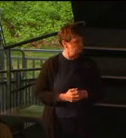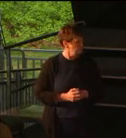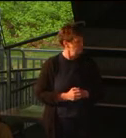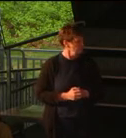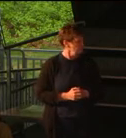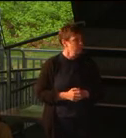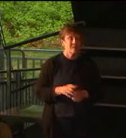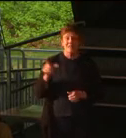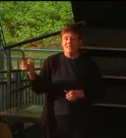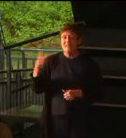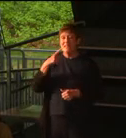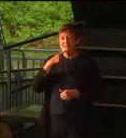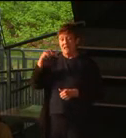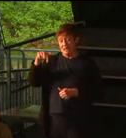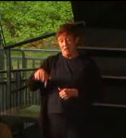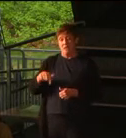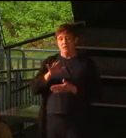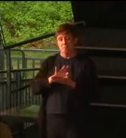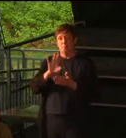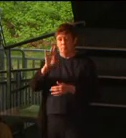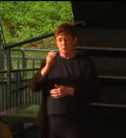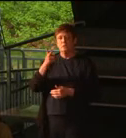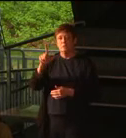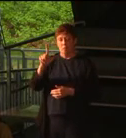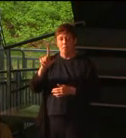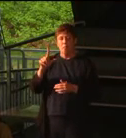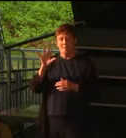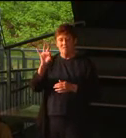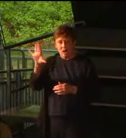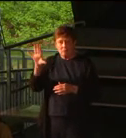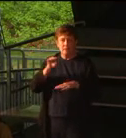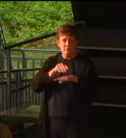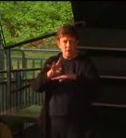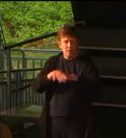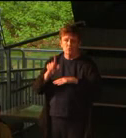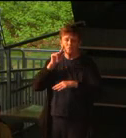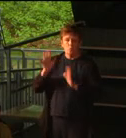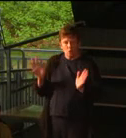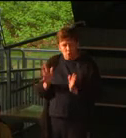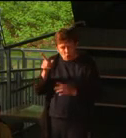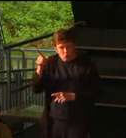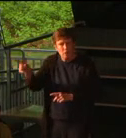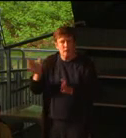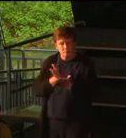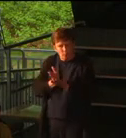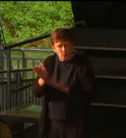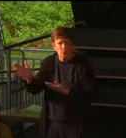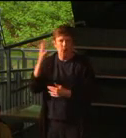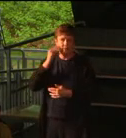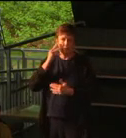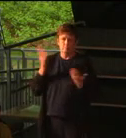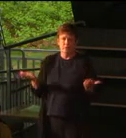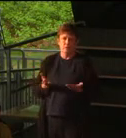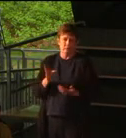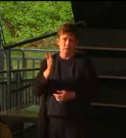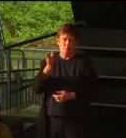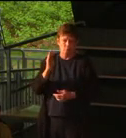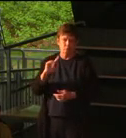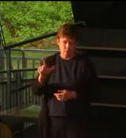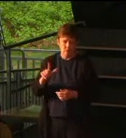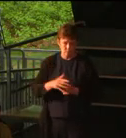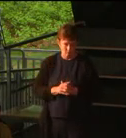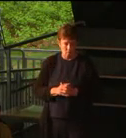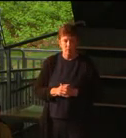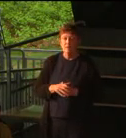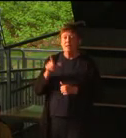He credits the college's faculty and advisors for their encouragement and engagement throughout his journey at Bristol. Stan is